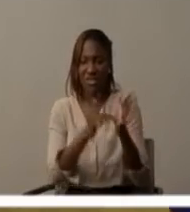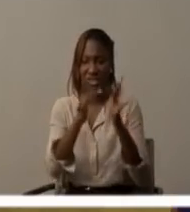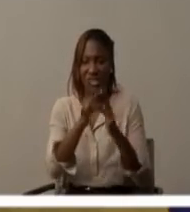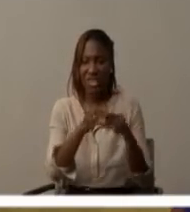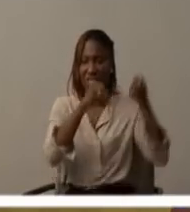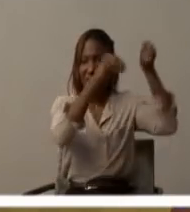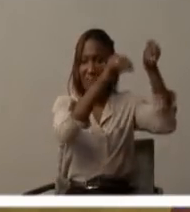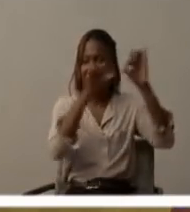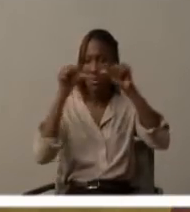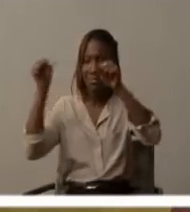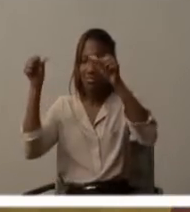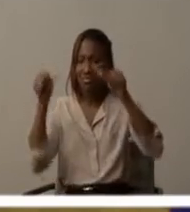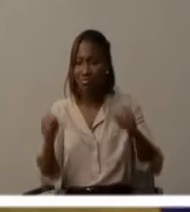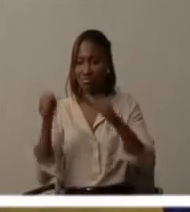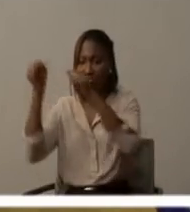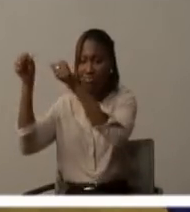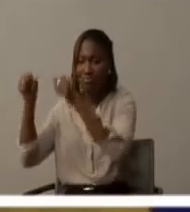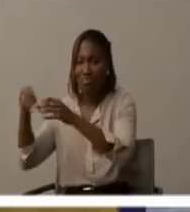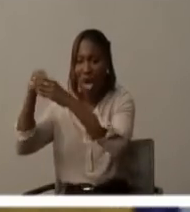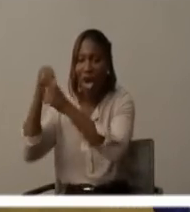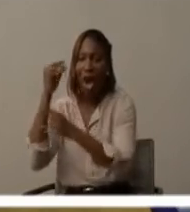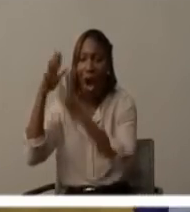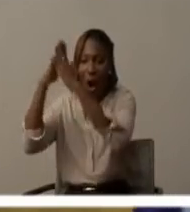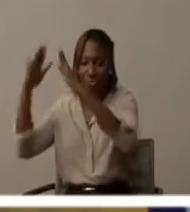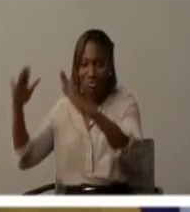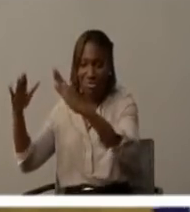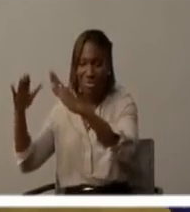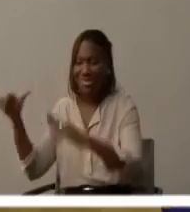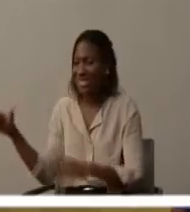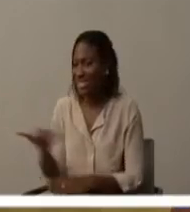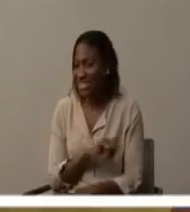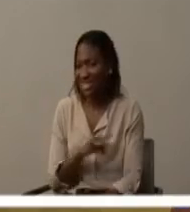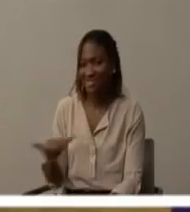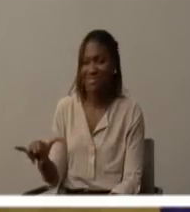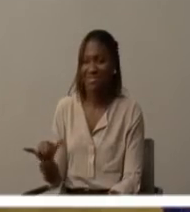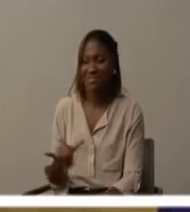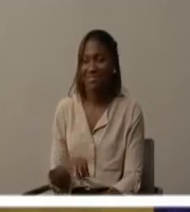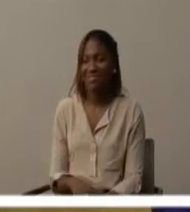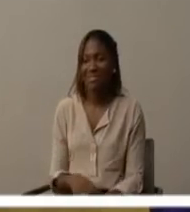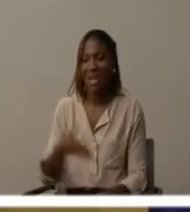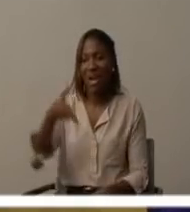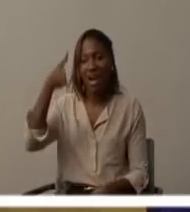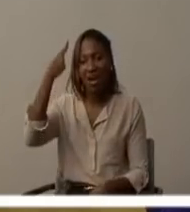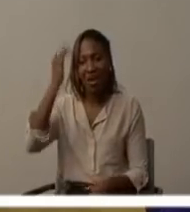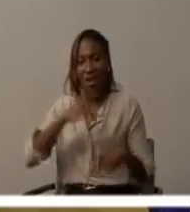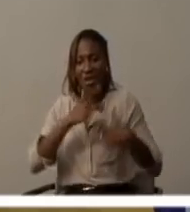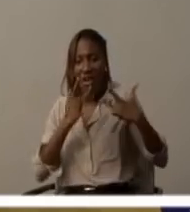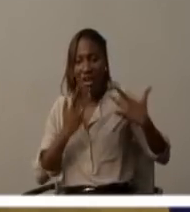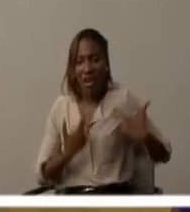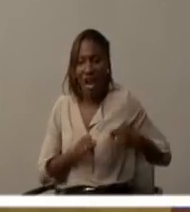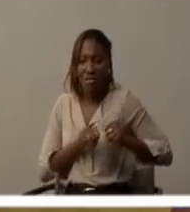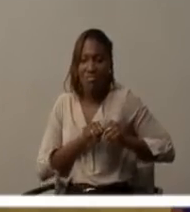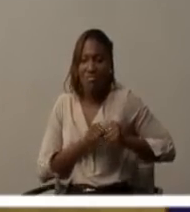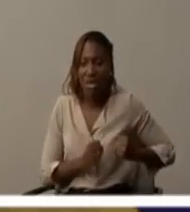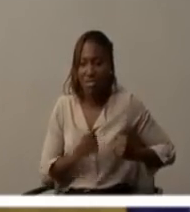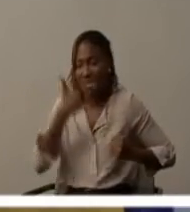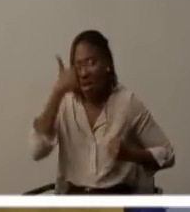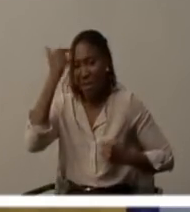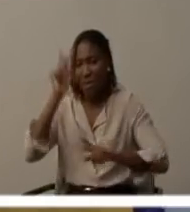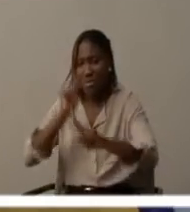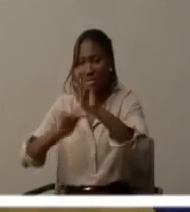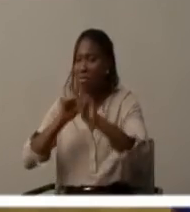me because we have not lived all that God has called us to live. This text moves forward